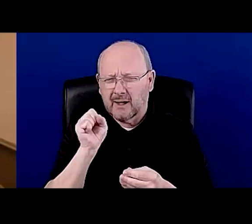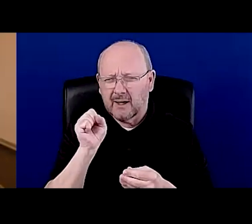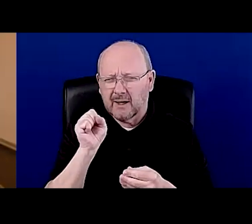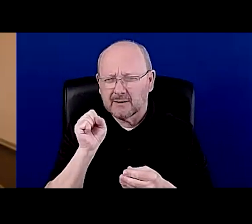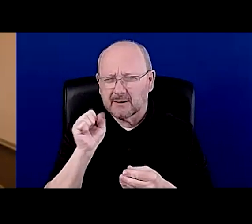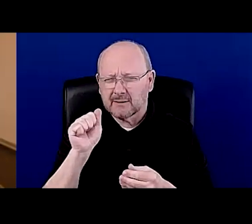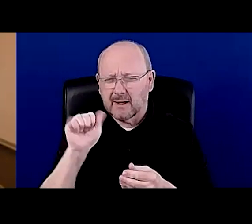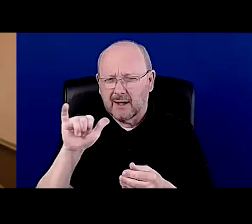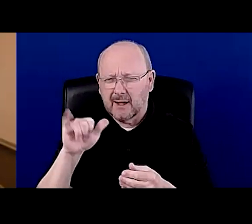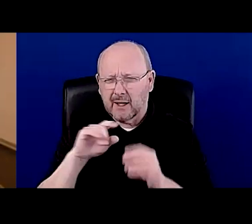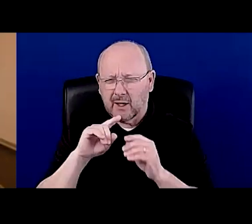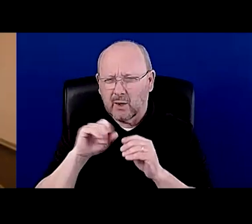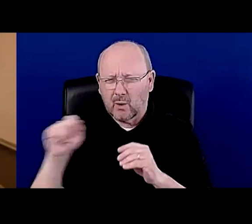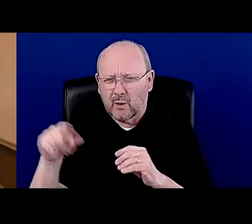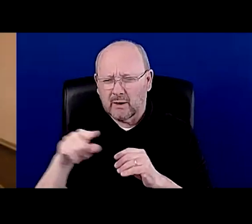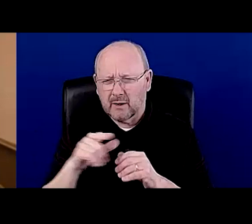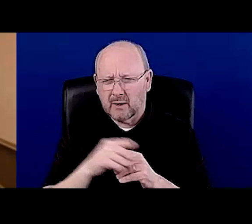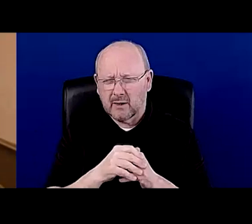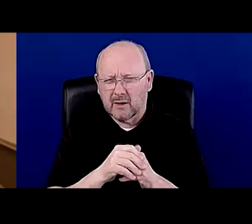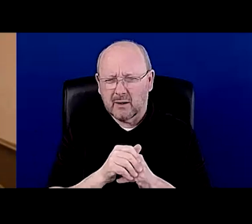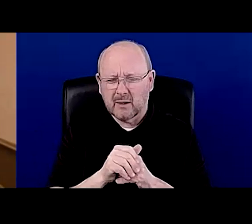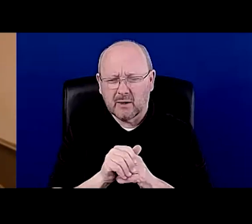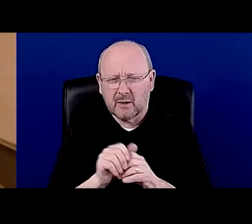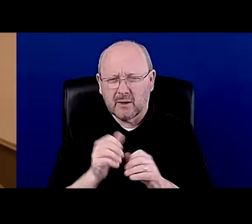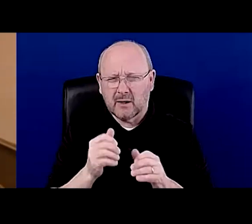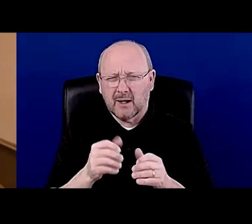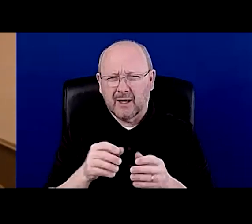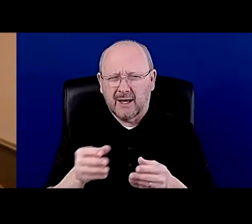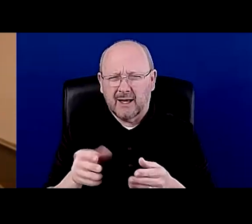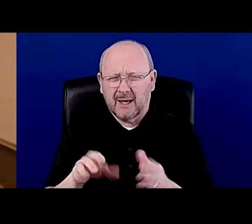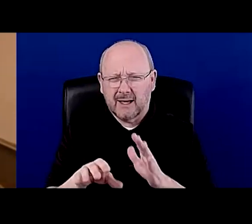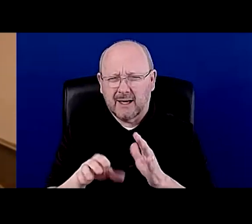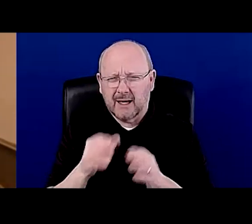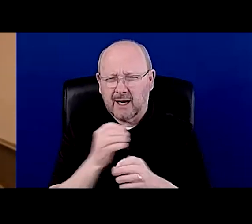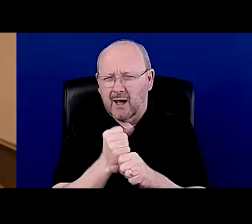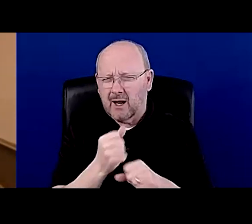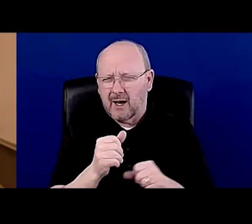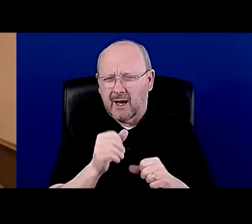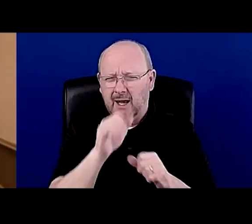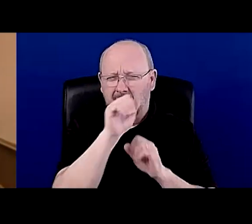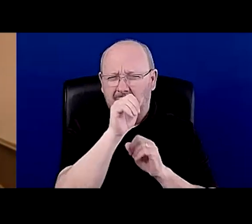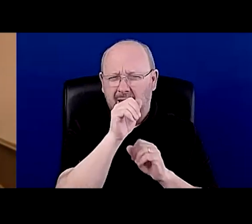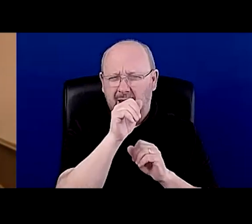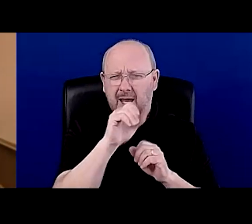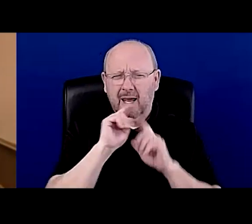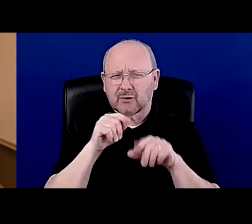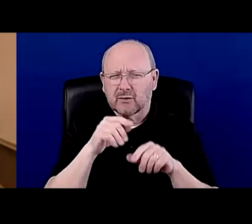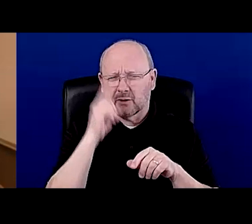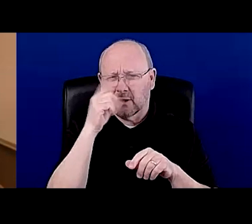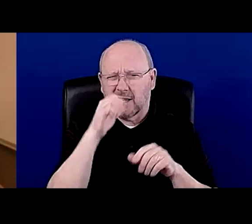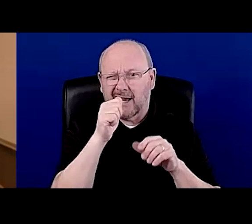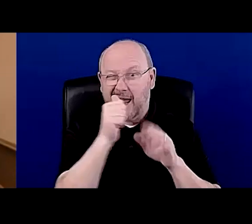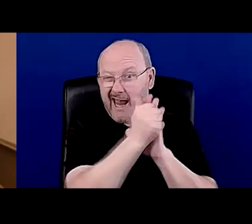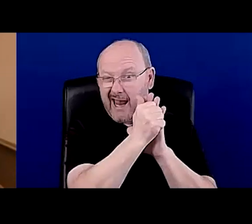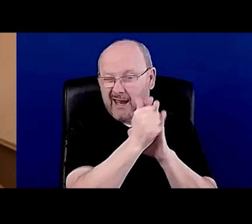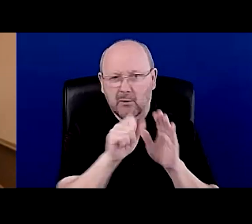answers. Yeah, we're gonna have to consider, Never do online exam. we will have to change how we do assessments, how we assess our So students. this